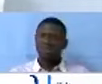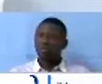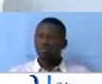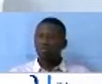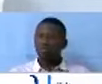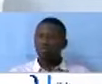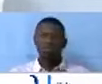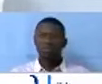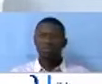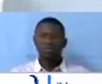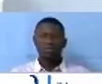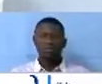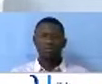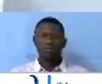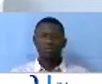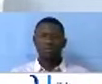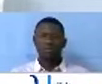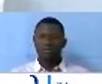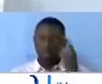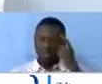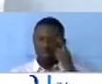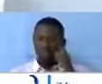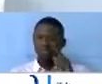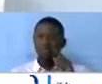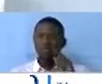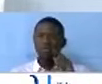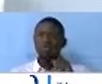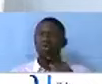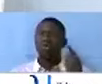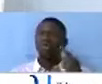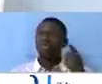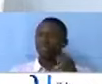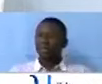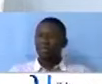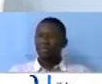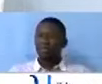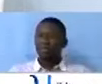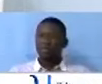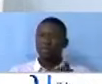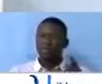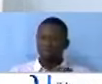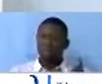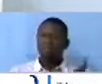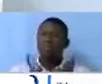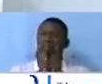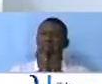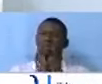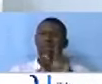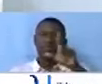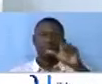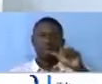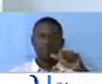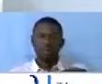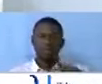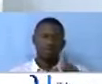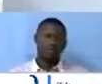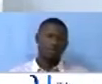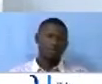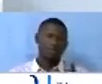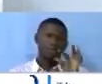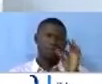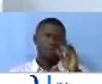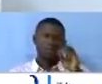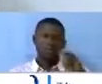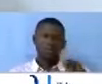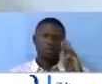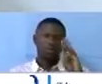I think that is the other time. Them now up to Lantombong. I think this time is Lantombong, if my memory serves me.